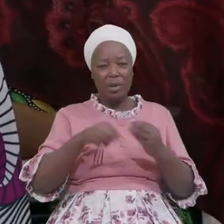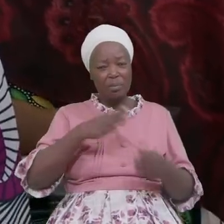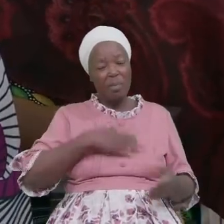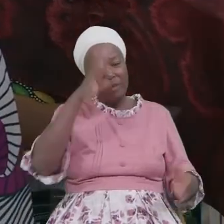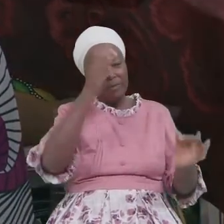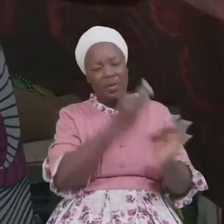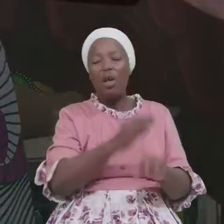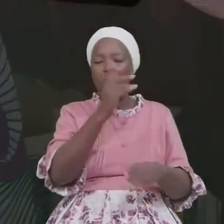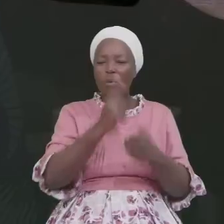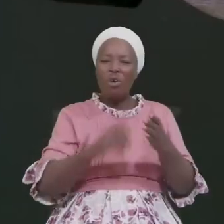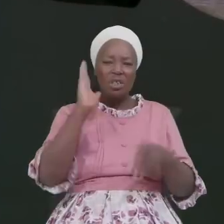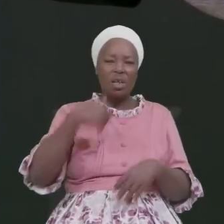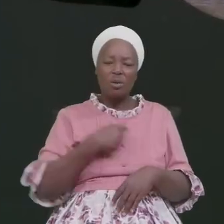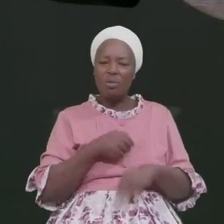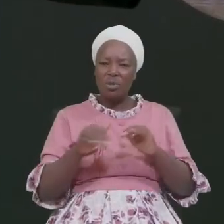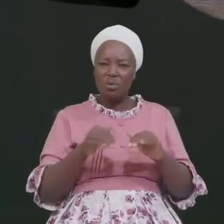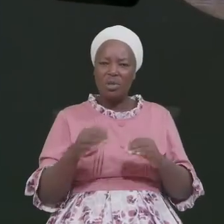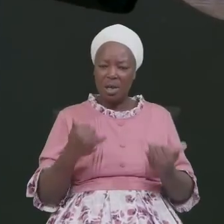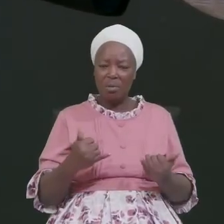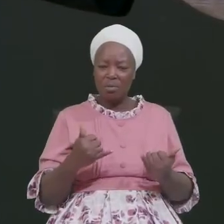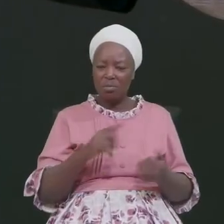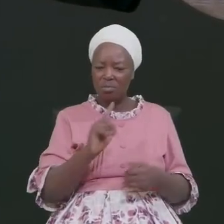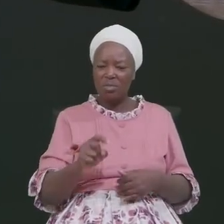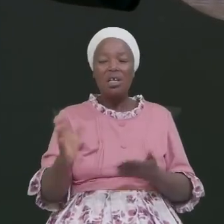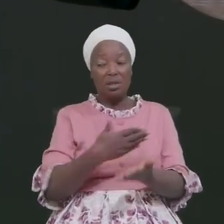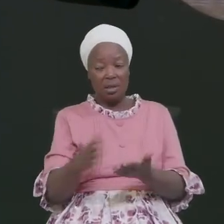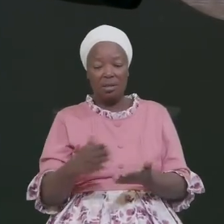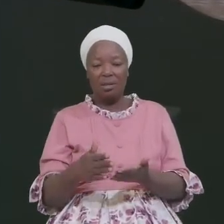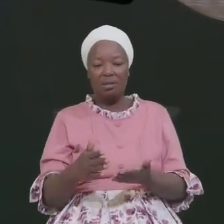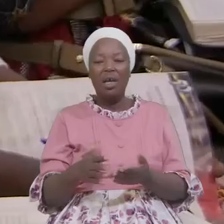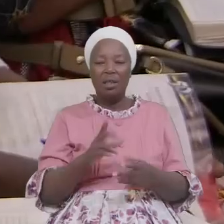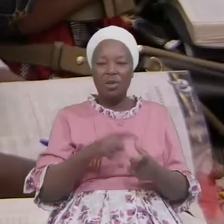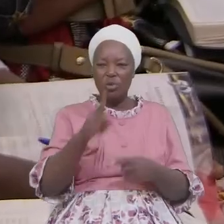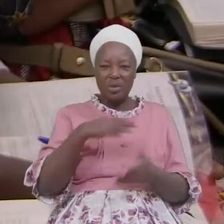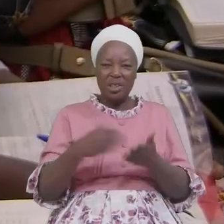do now? Sing. You will sing in the night.